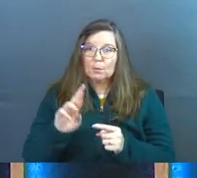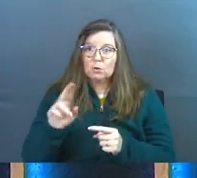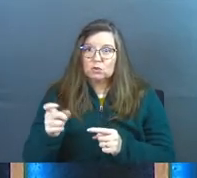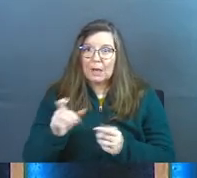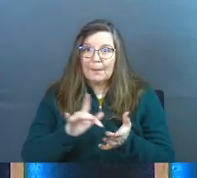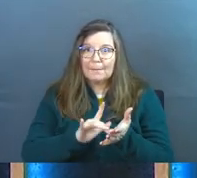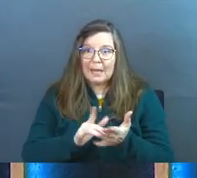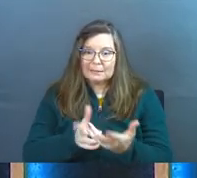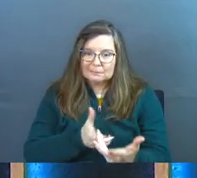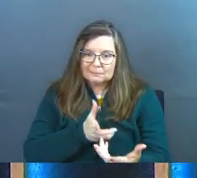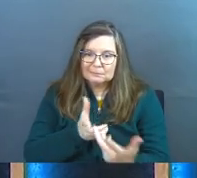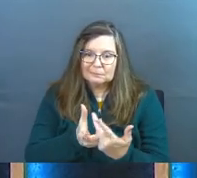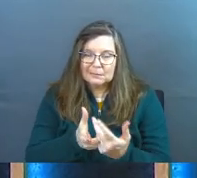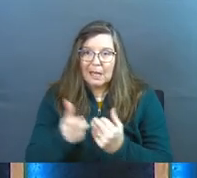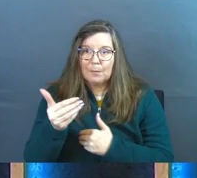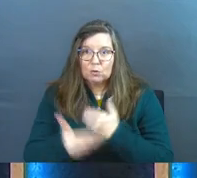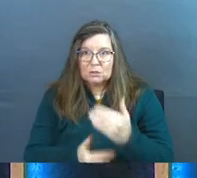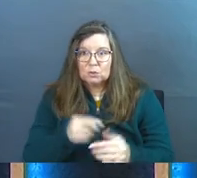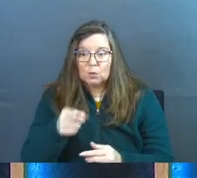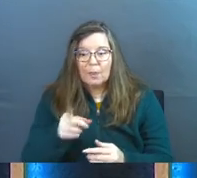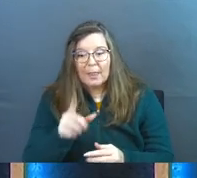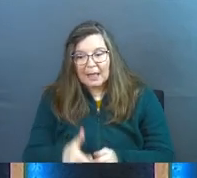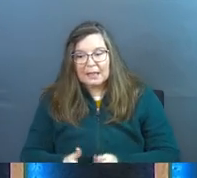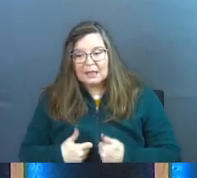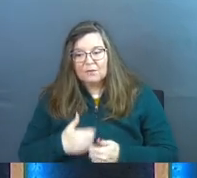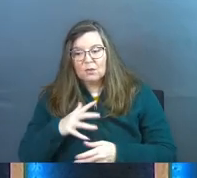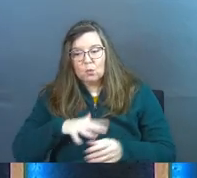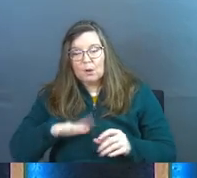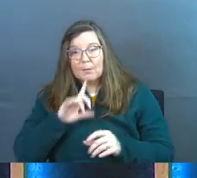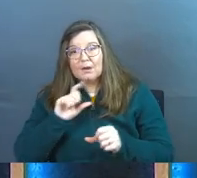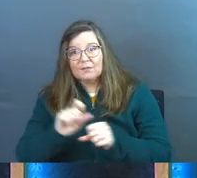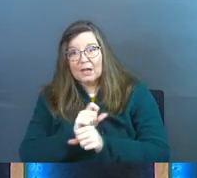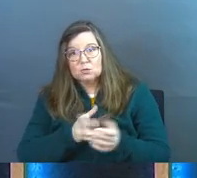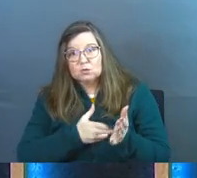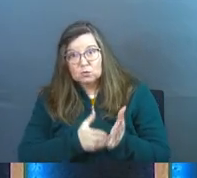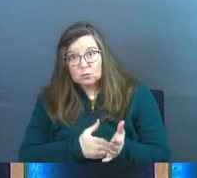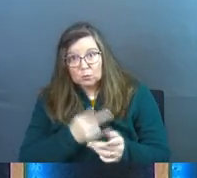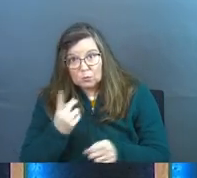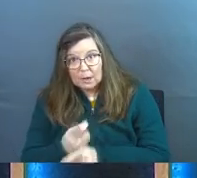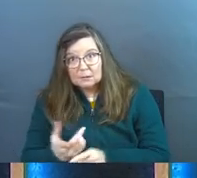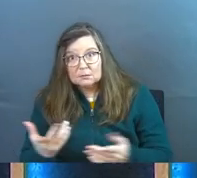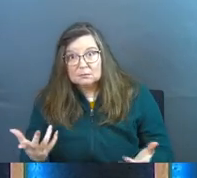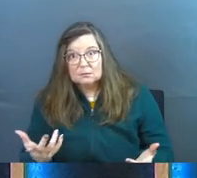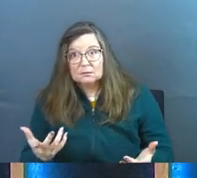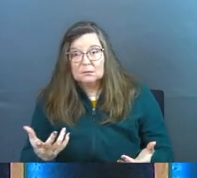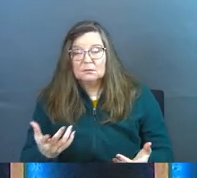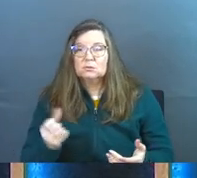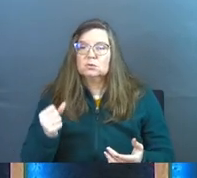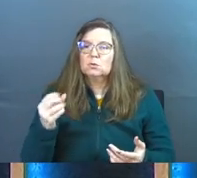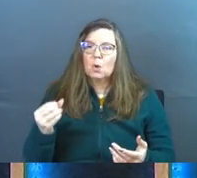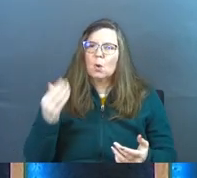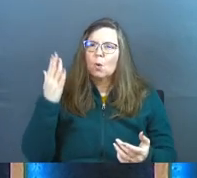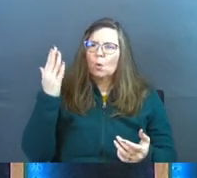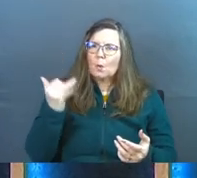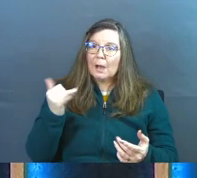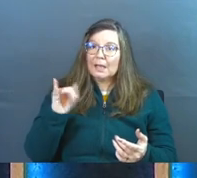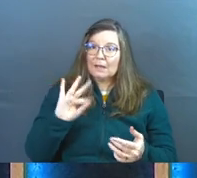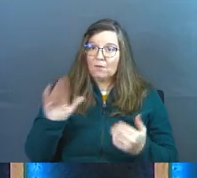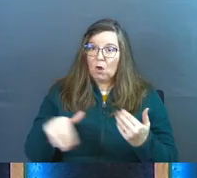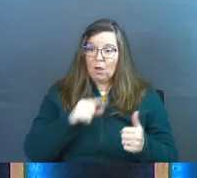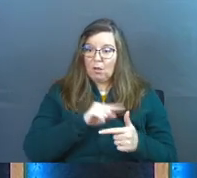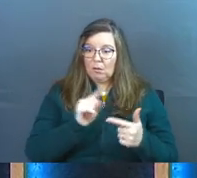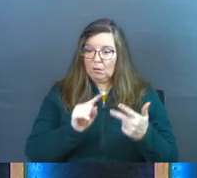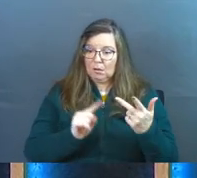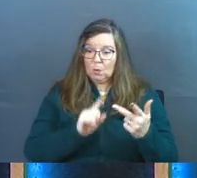prescribe medicine and procedures to you, they live in the realm of actual truth, do they not? So why, if all